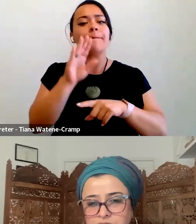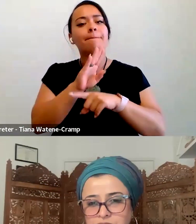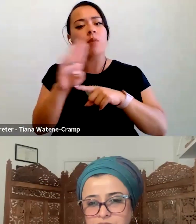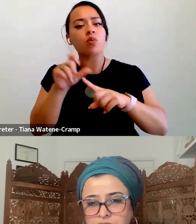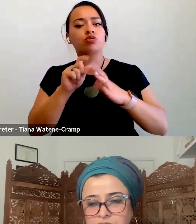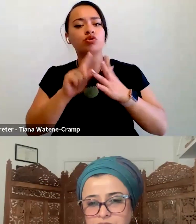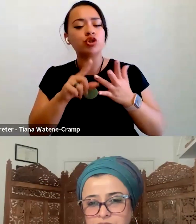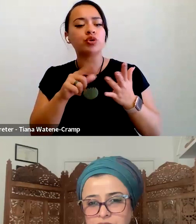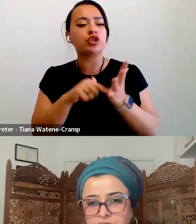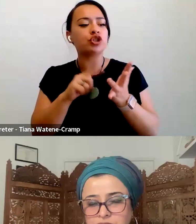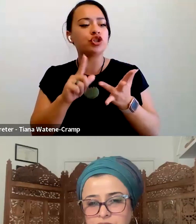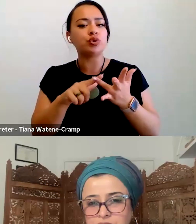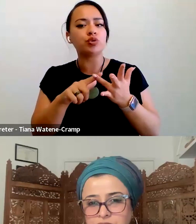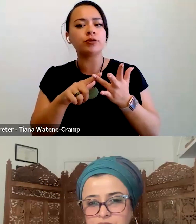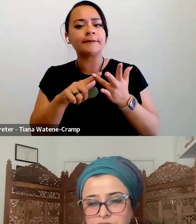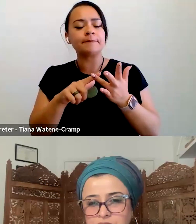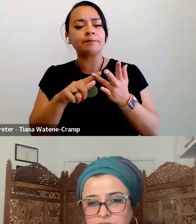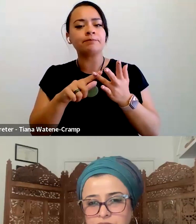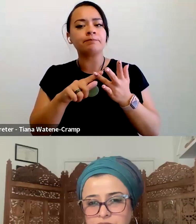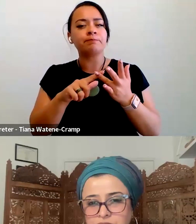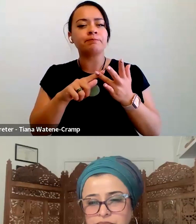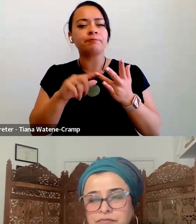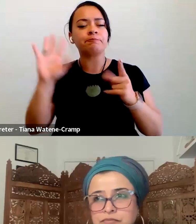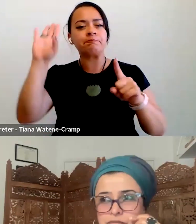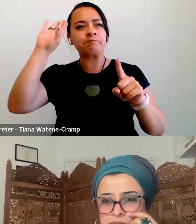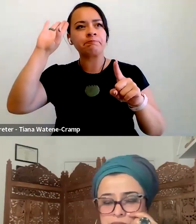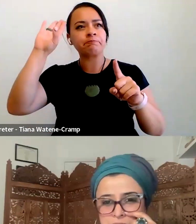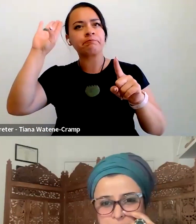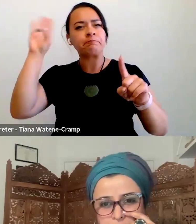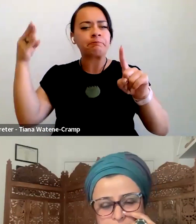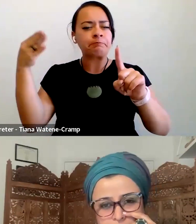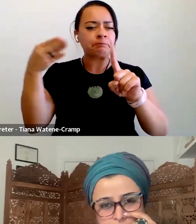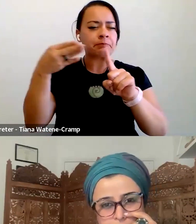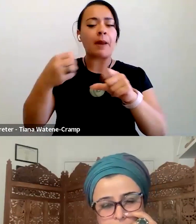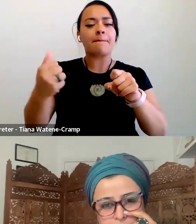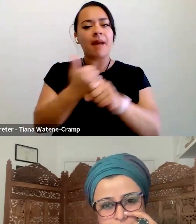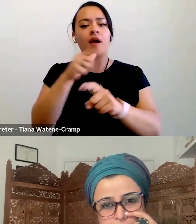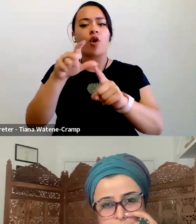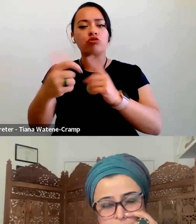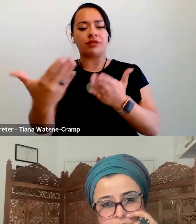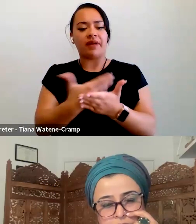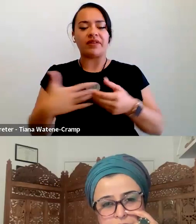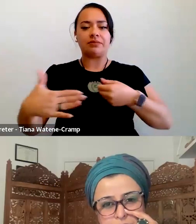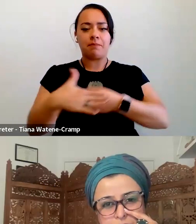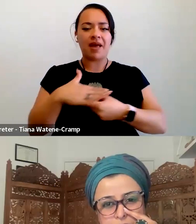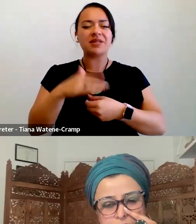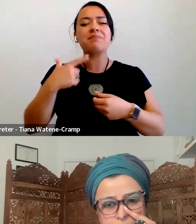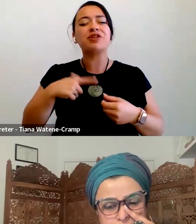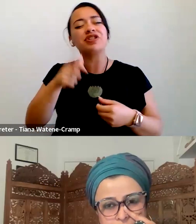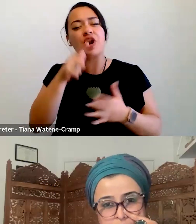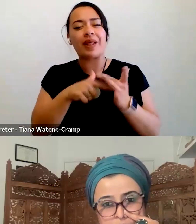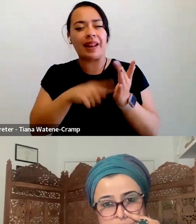to work towards making culturally safer spaces? As Lily says, we can never